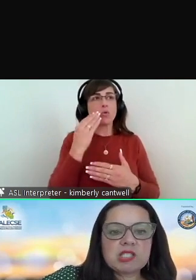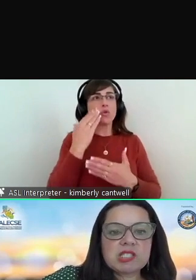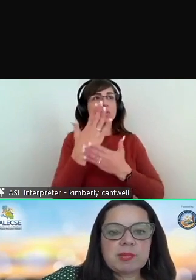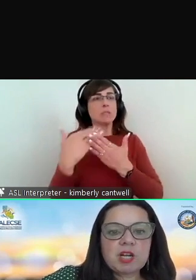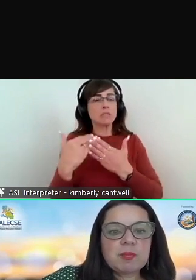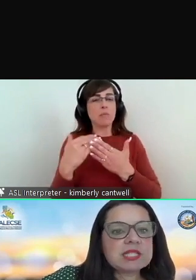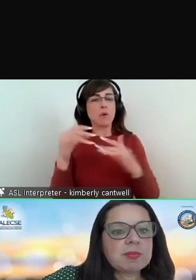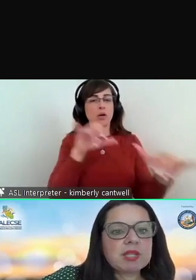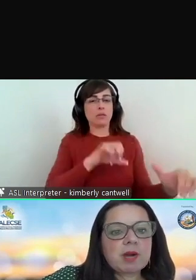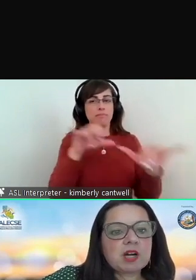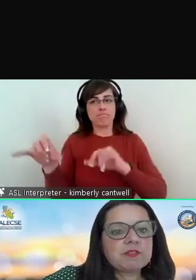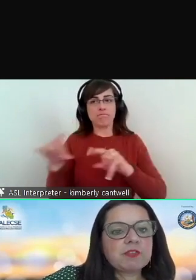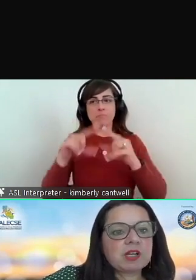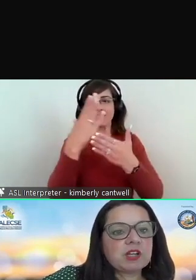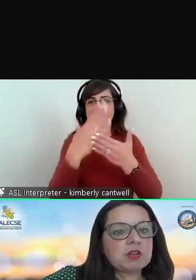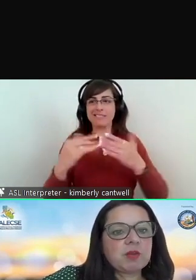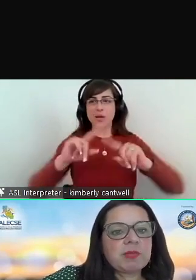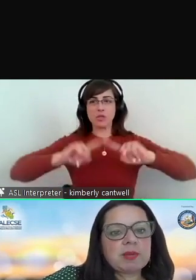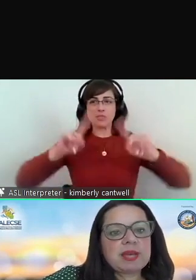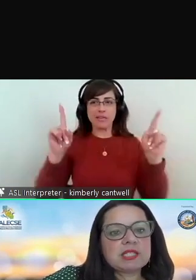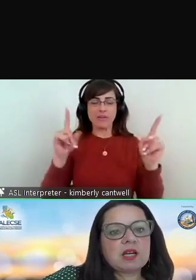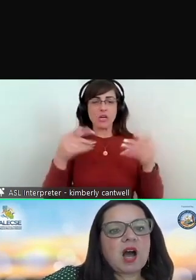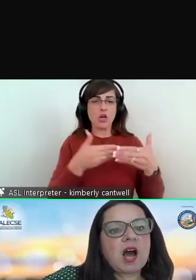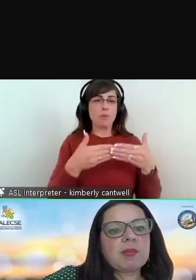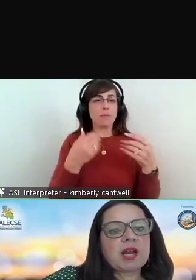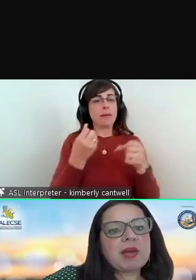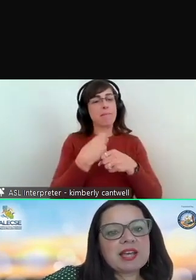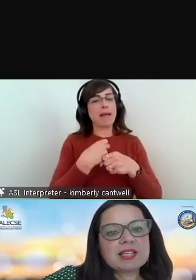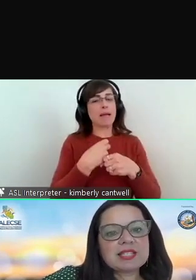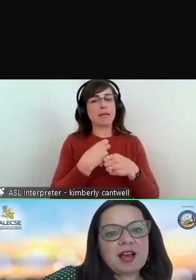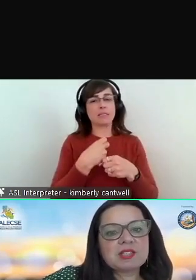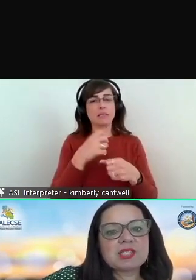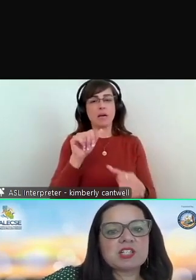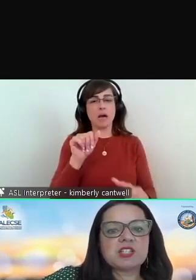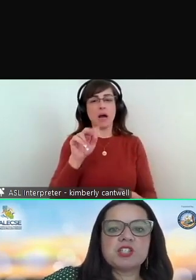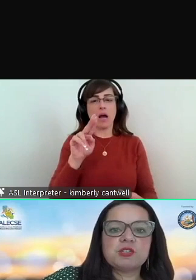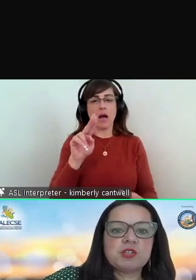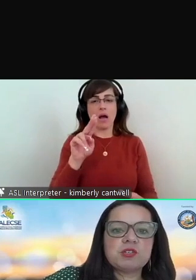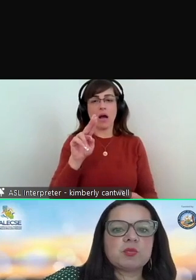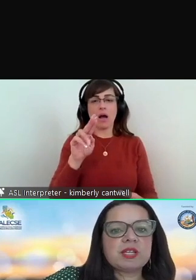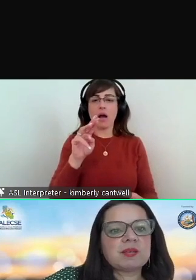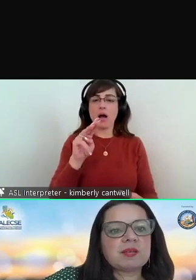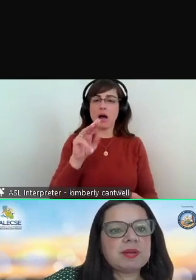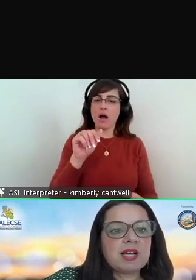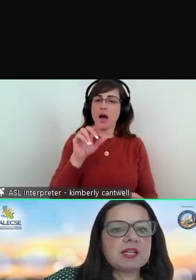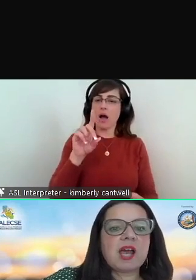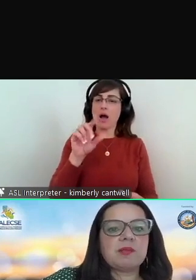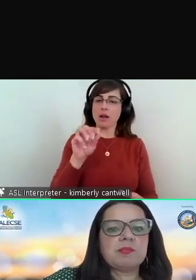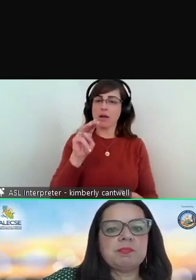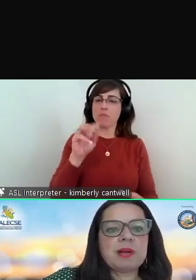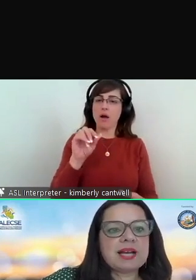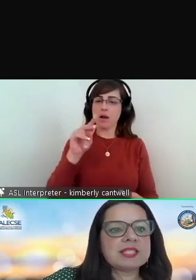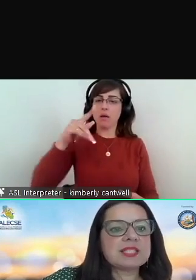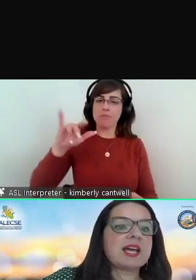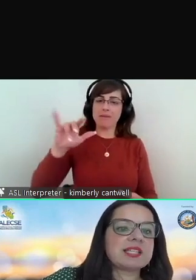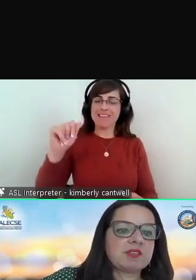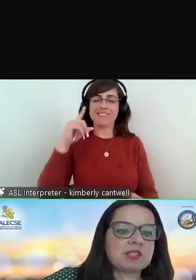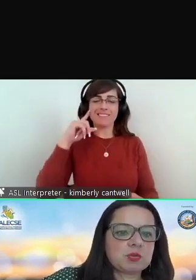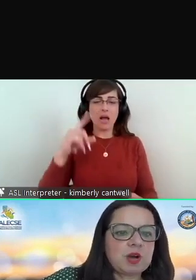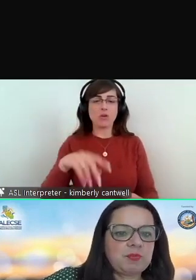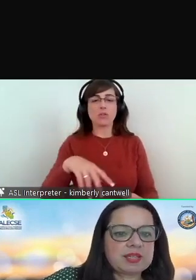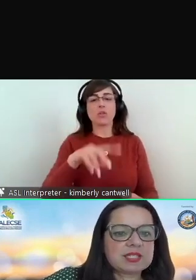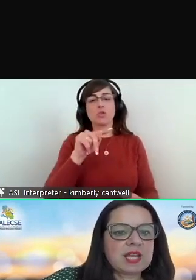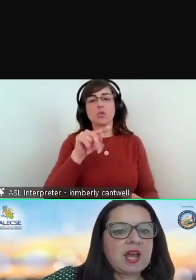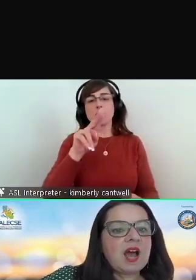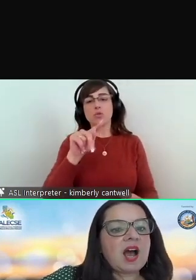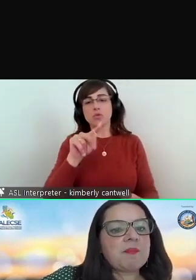them are similar, but some of them are different. Your baby makes onomatopoeia sounds such as choo choo, Swiss, and buzz at 7 to